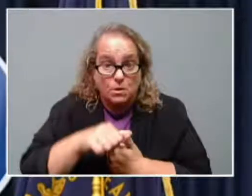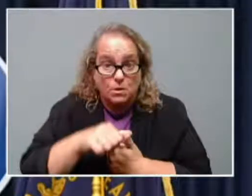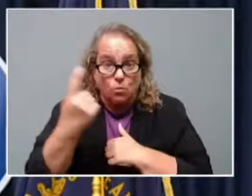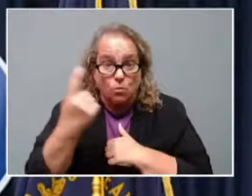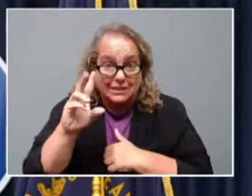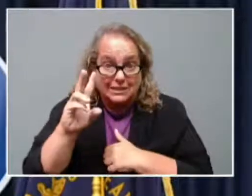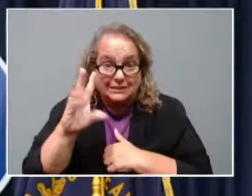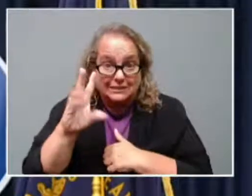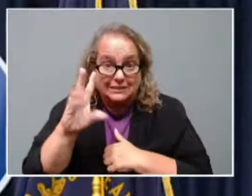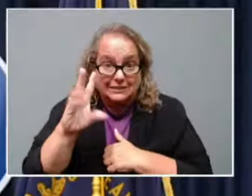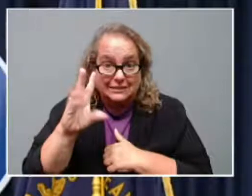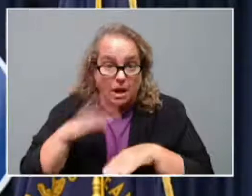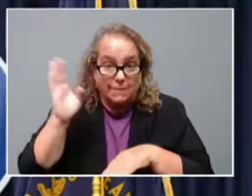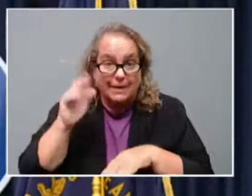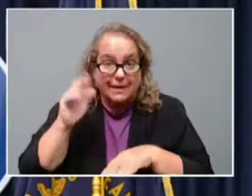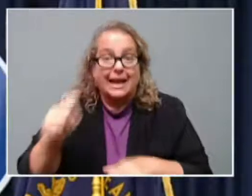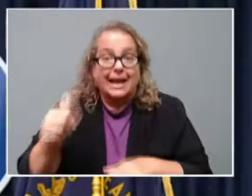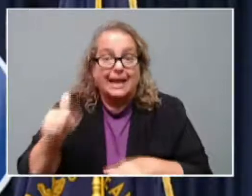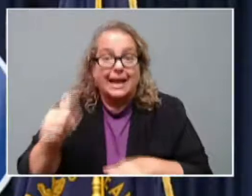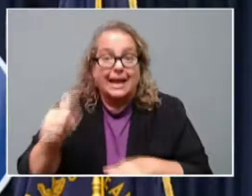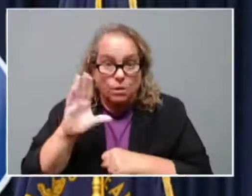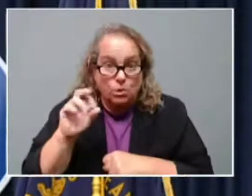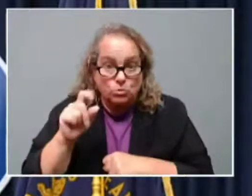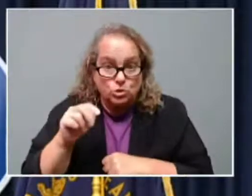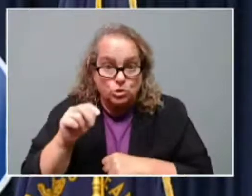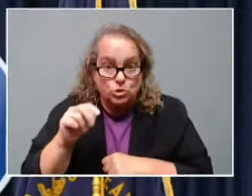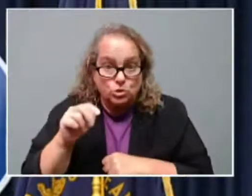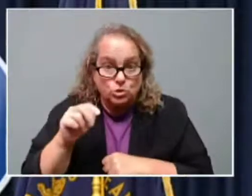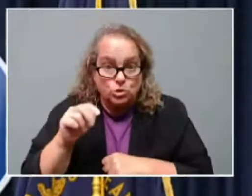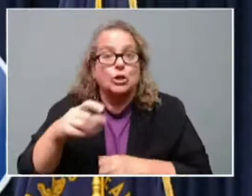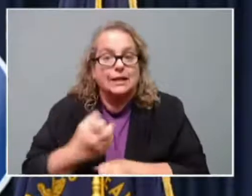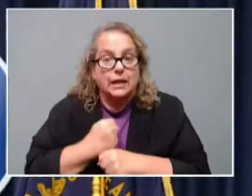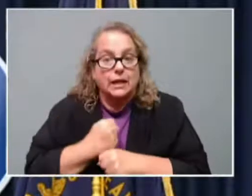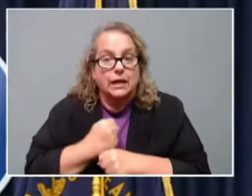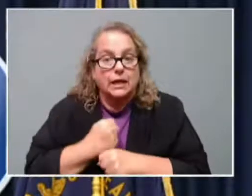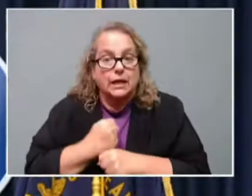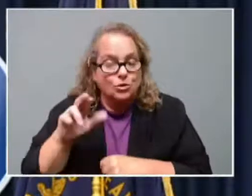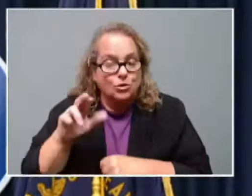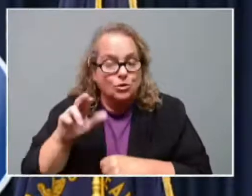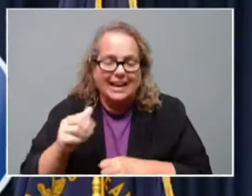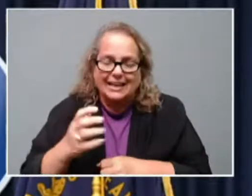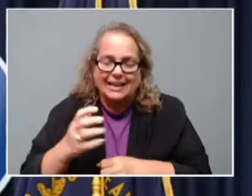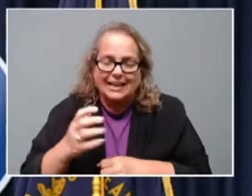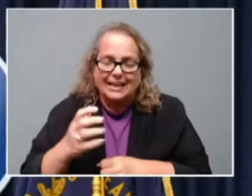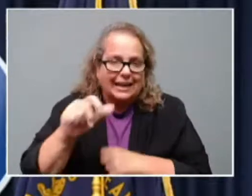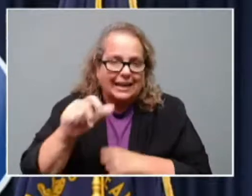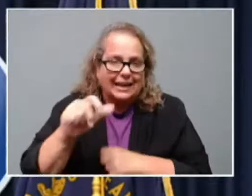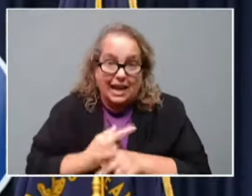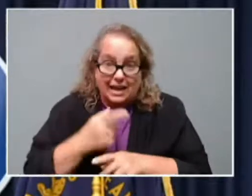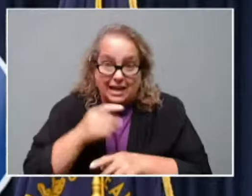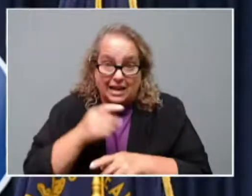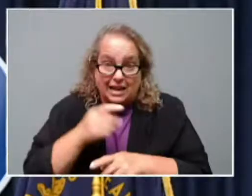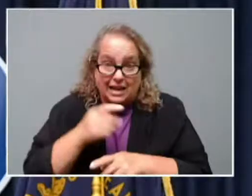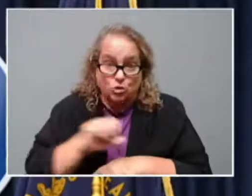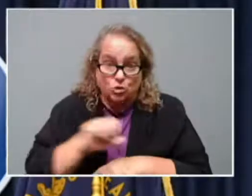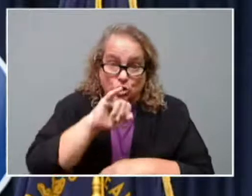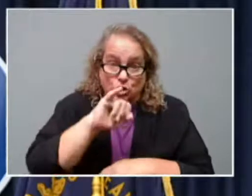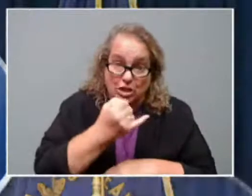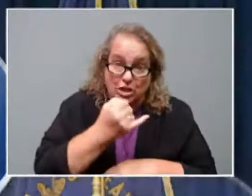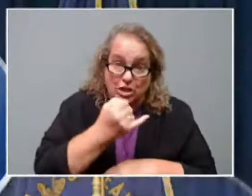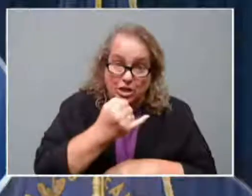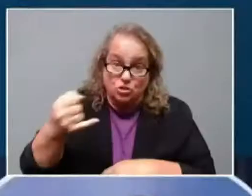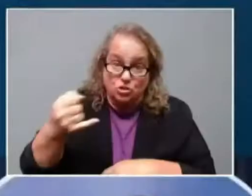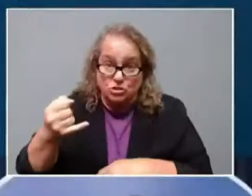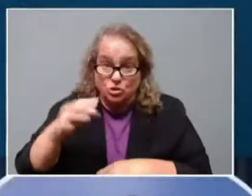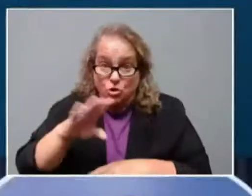get a booster, should get a booster. You can get any type of booster. If you took J&J for your first shot, go out and get a booster right now. Right